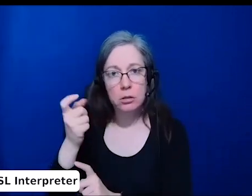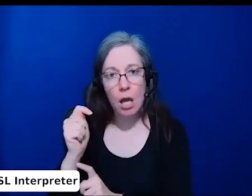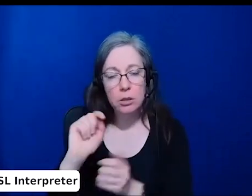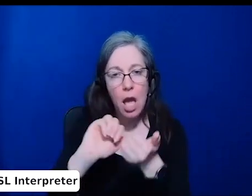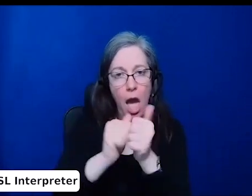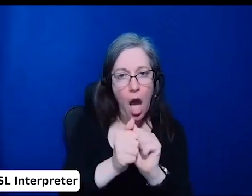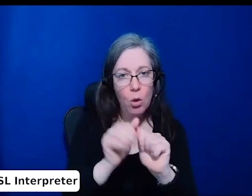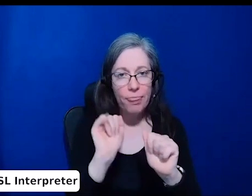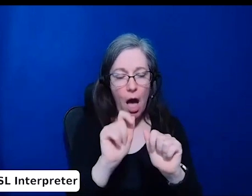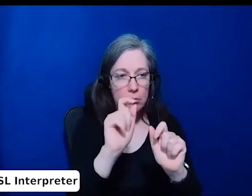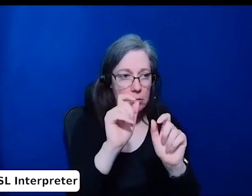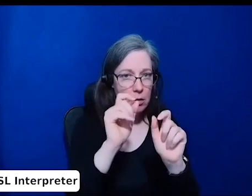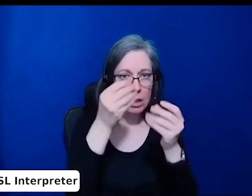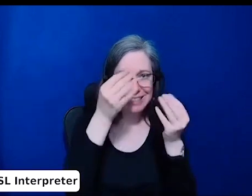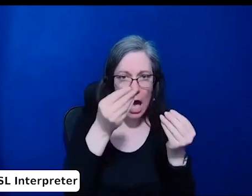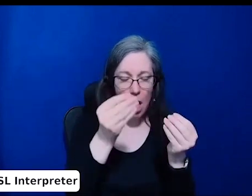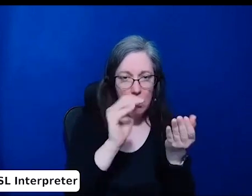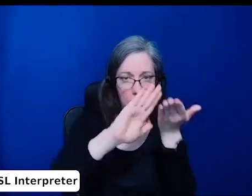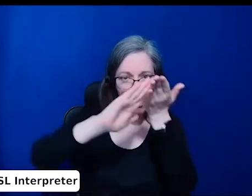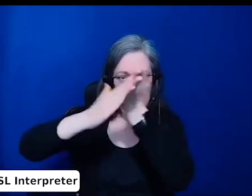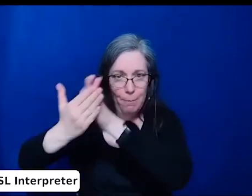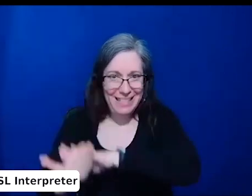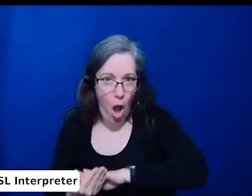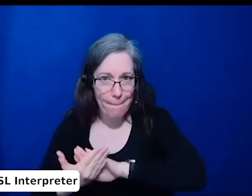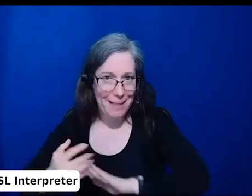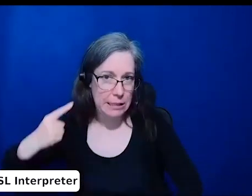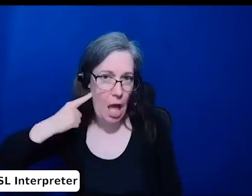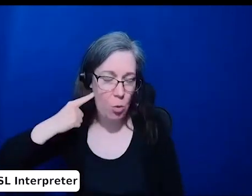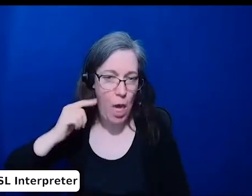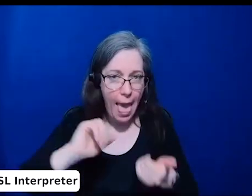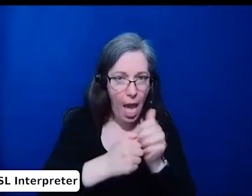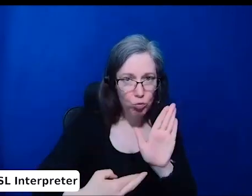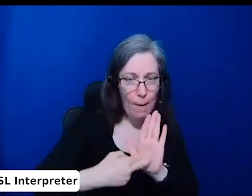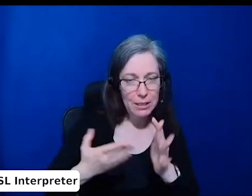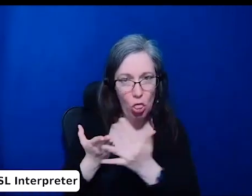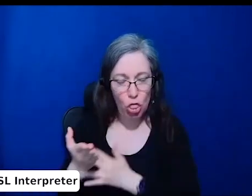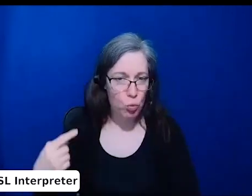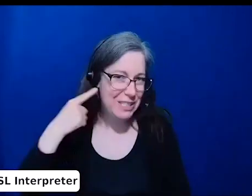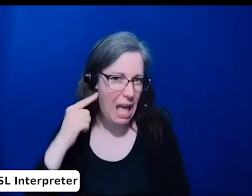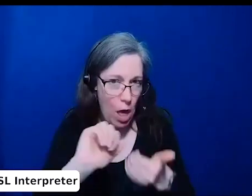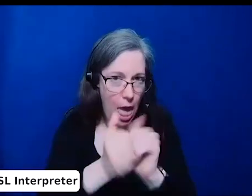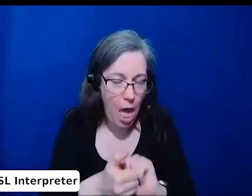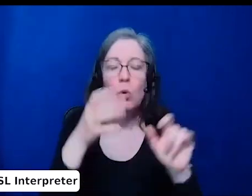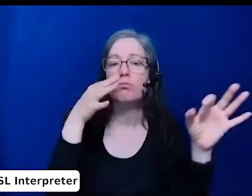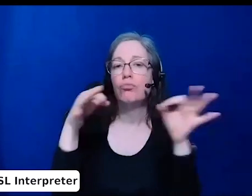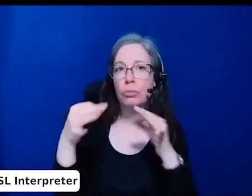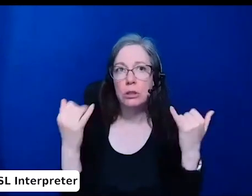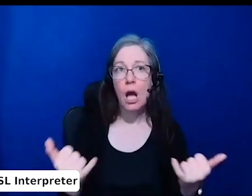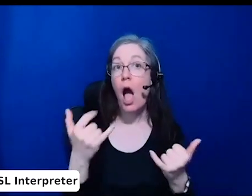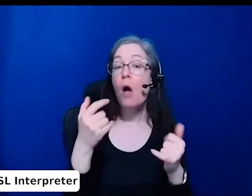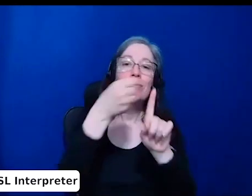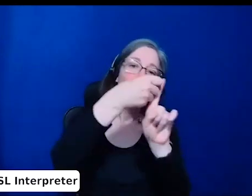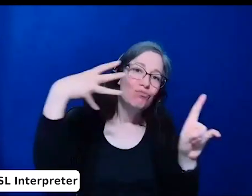So how different aspects of this data were represented in the sound. I'm going to read to you now